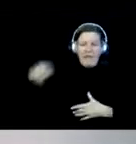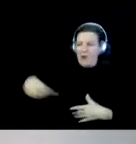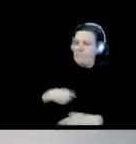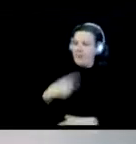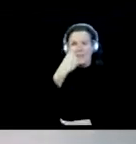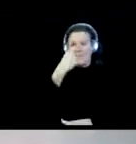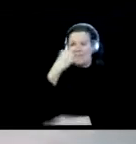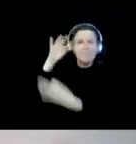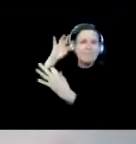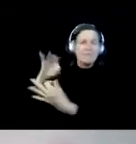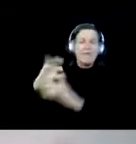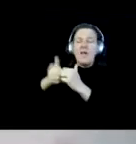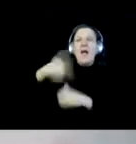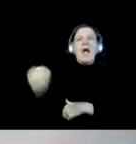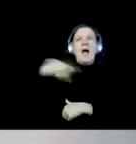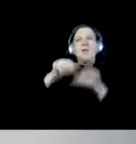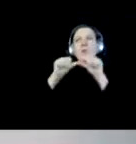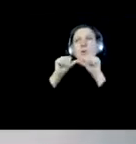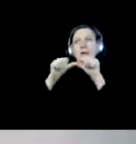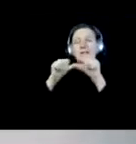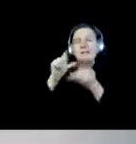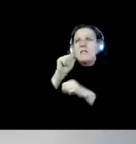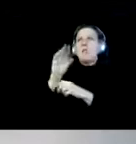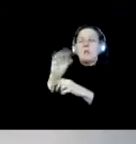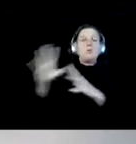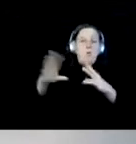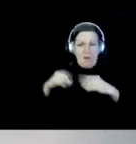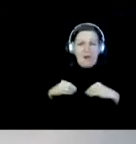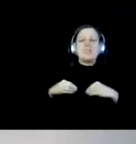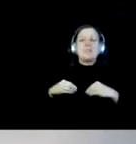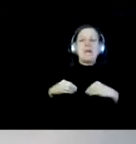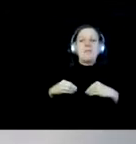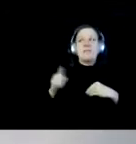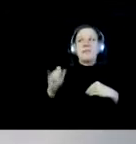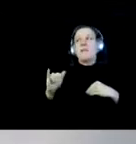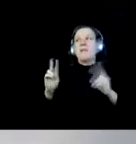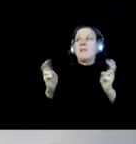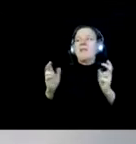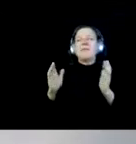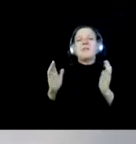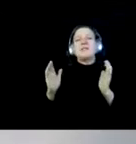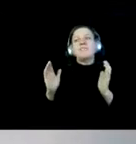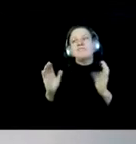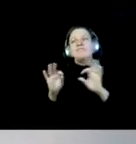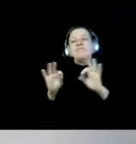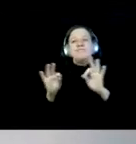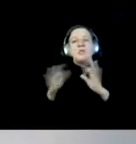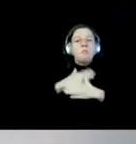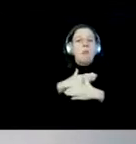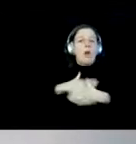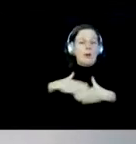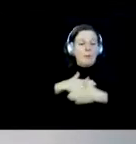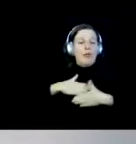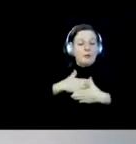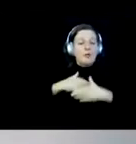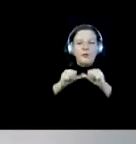how you kind of continue to accept these smaller pleasures in order to kind of stay connected